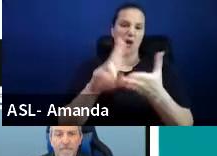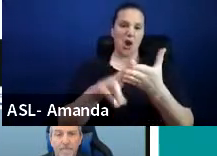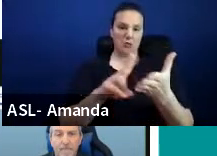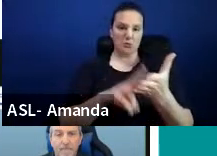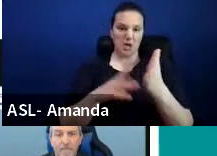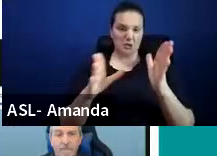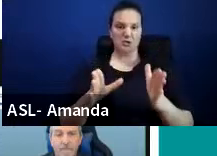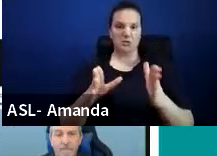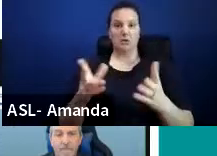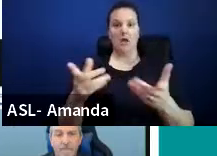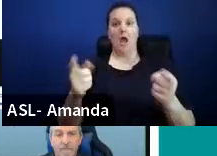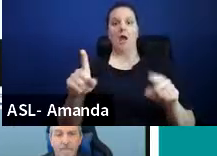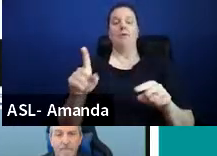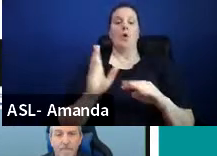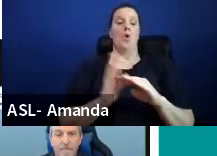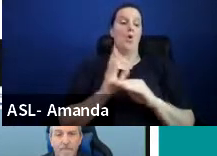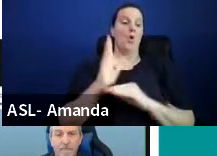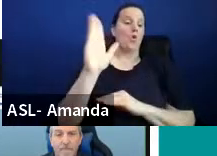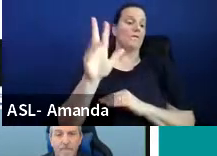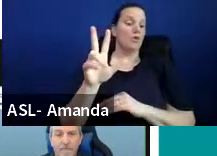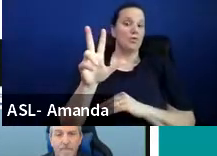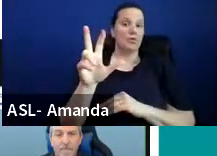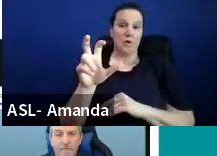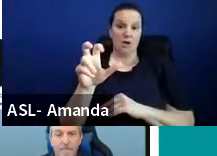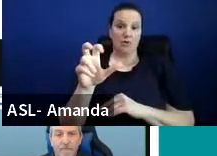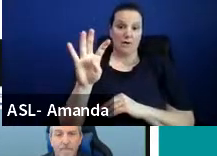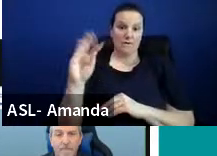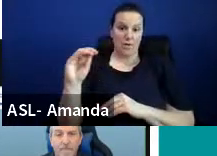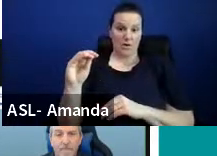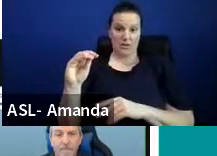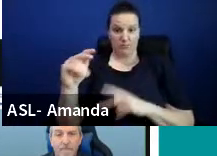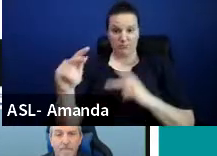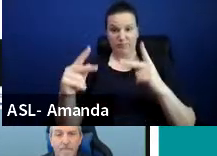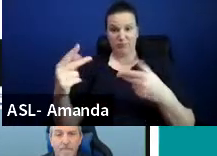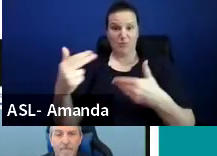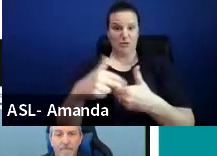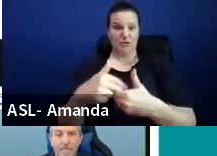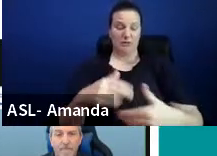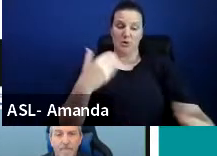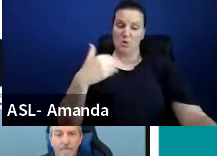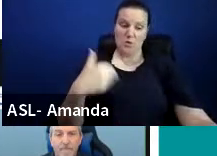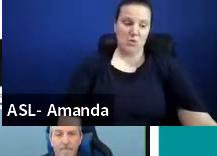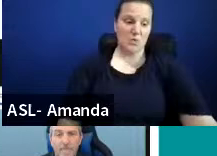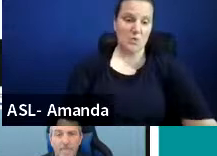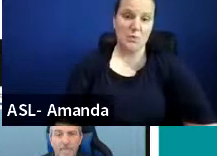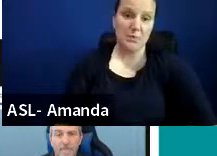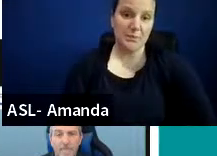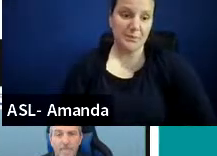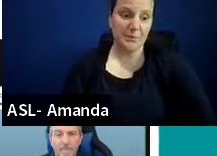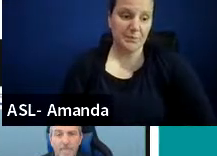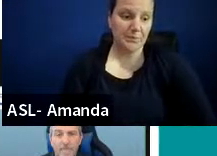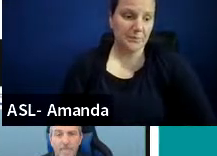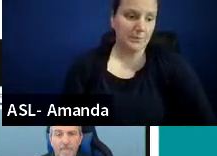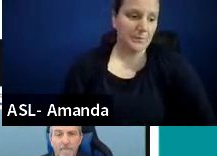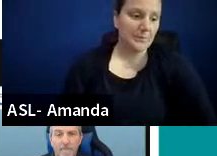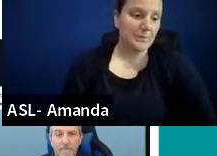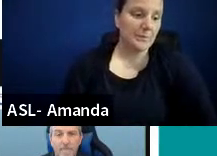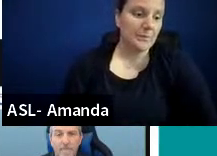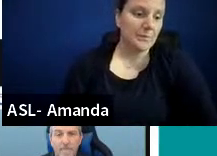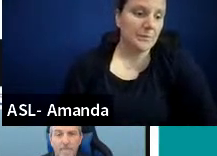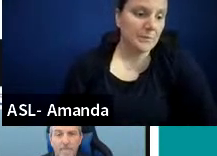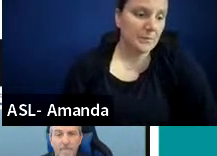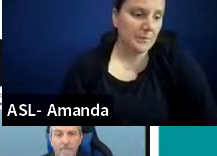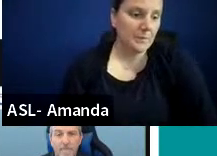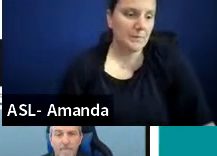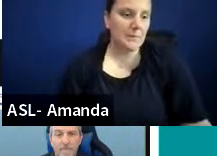with over 340 participants. And what we explained to them, we rolled